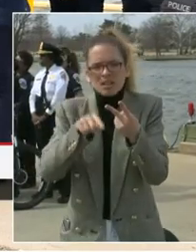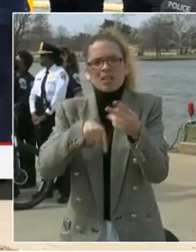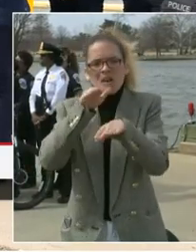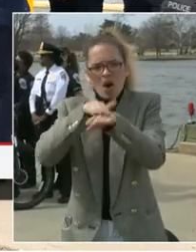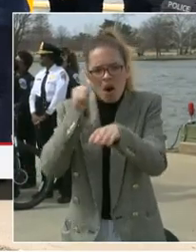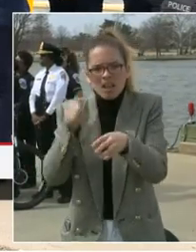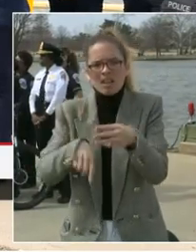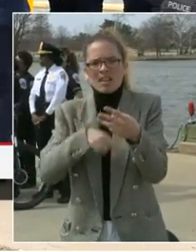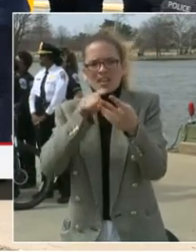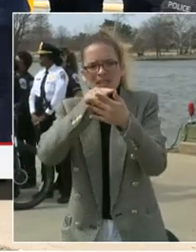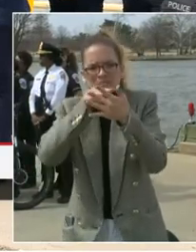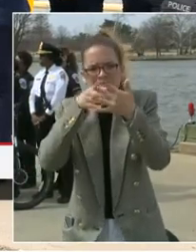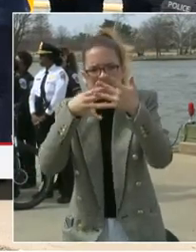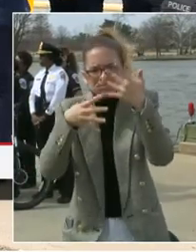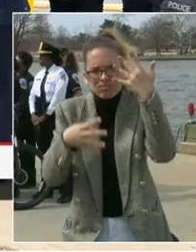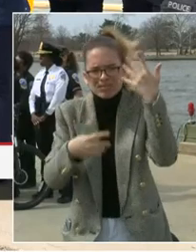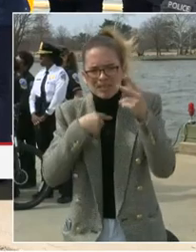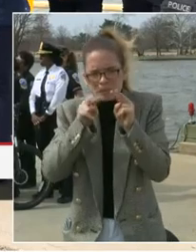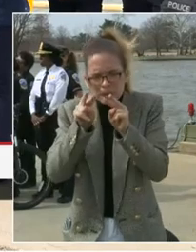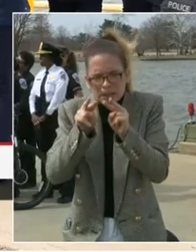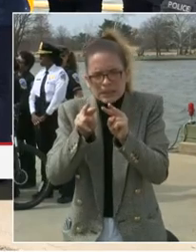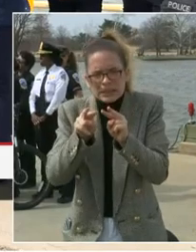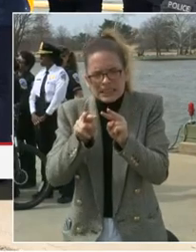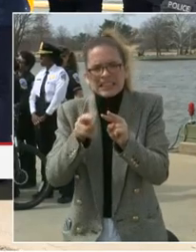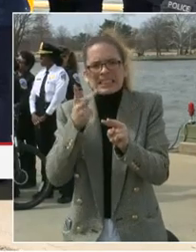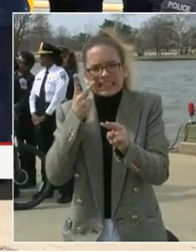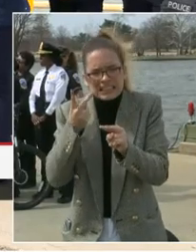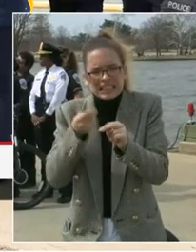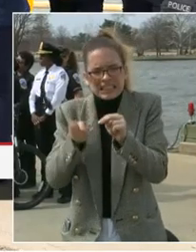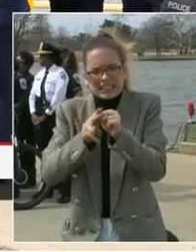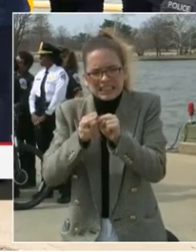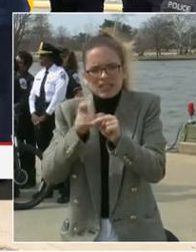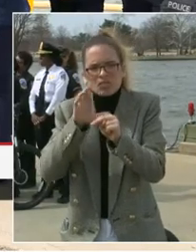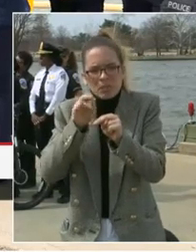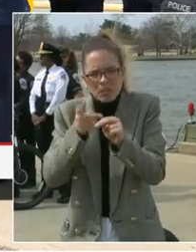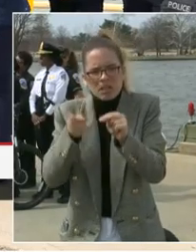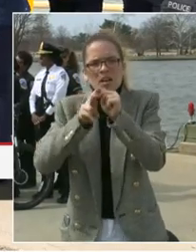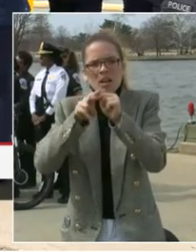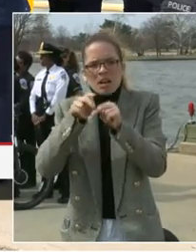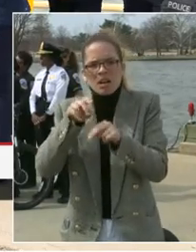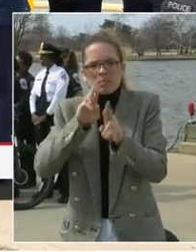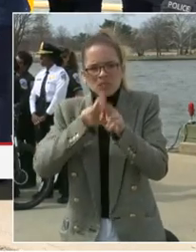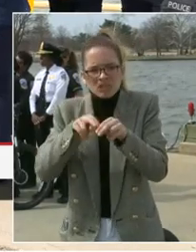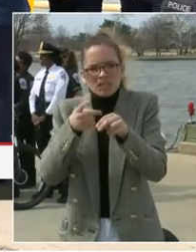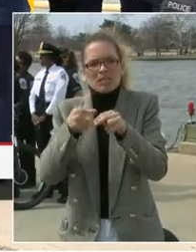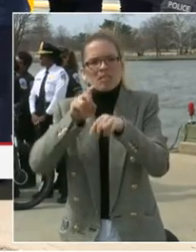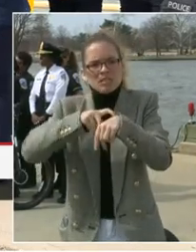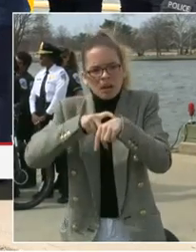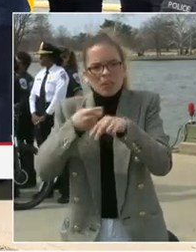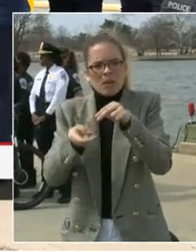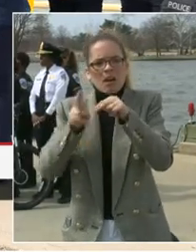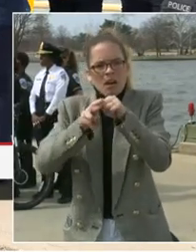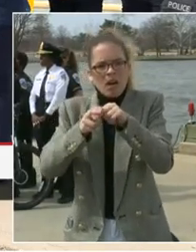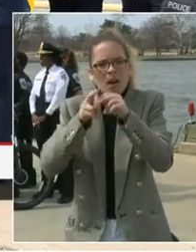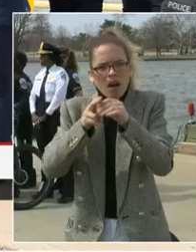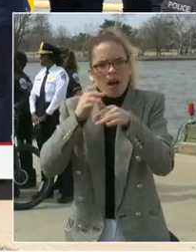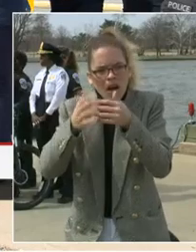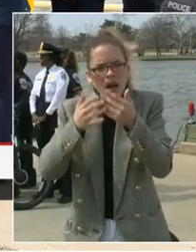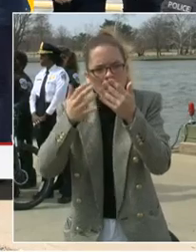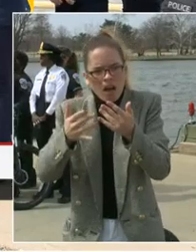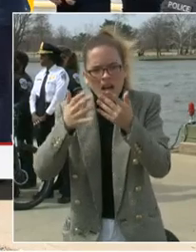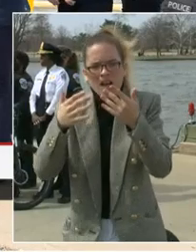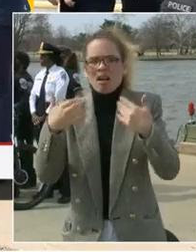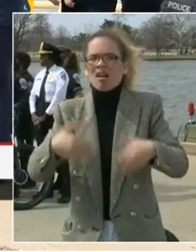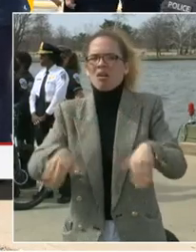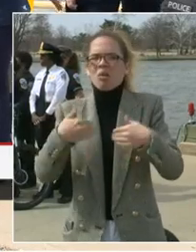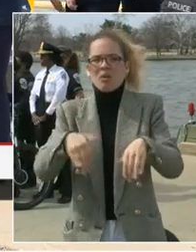things that I look at. And when I start to see upticks in crime, when I start to see upticks in response time to calls for service, that